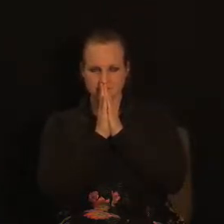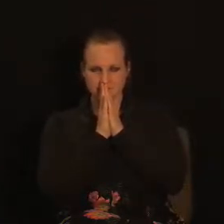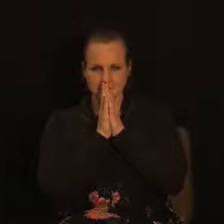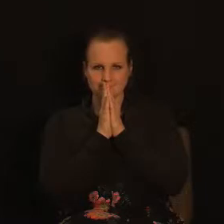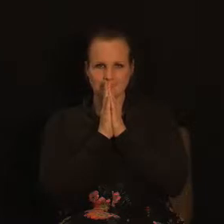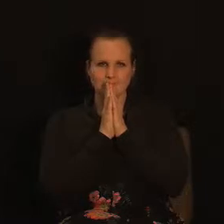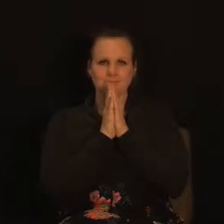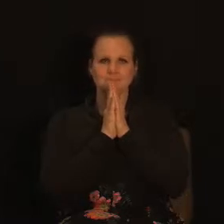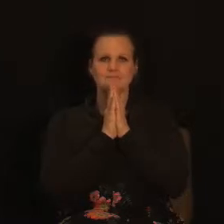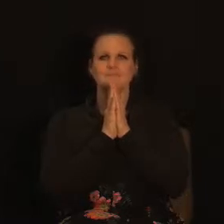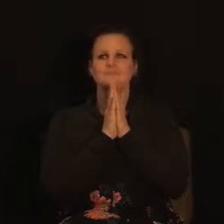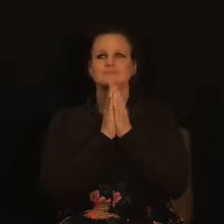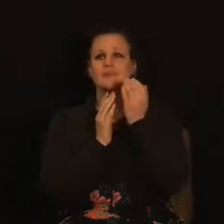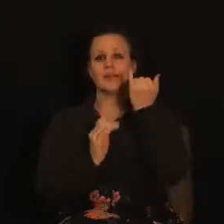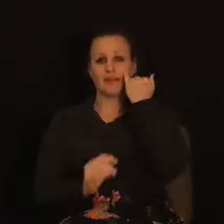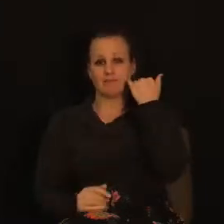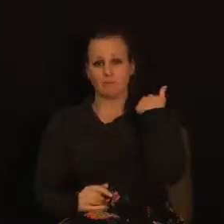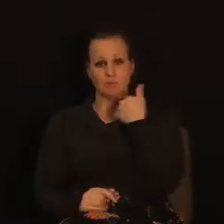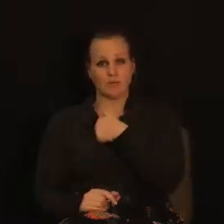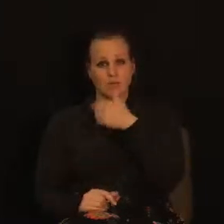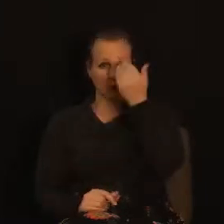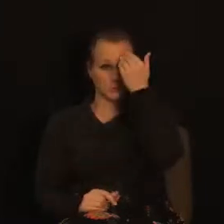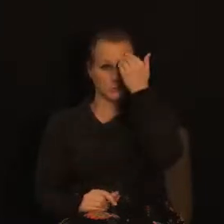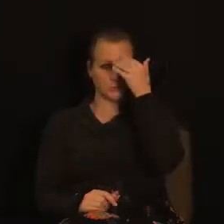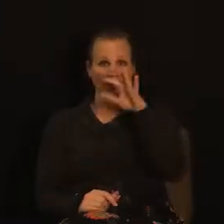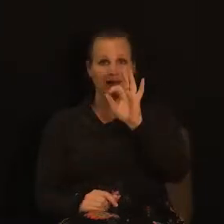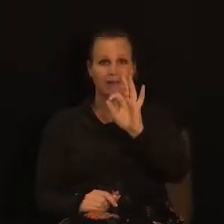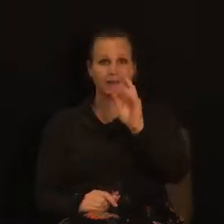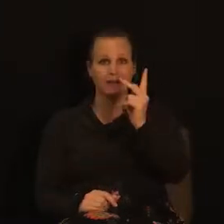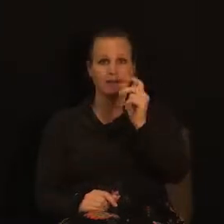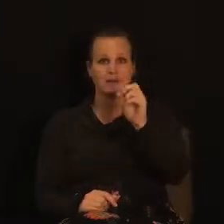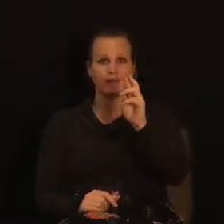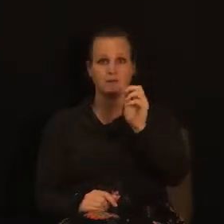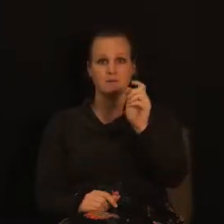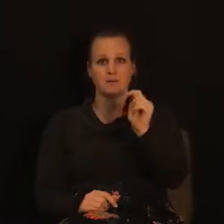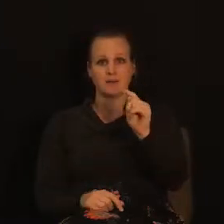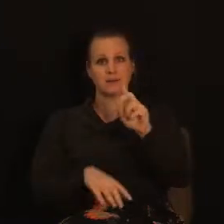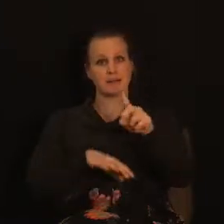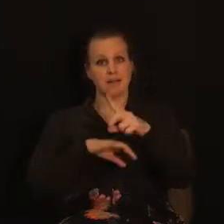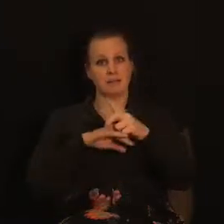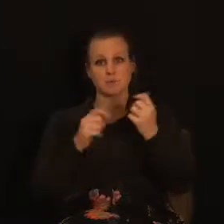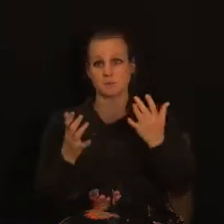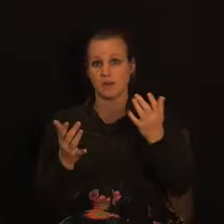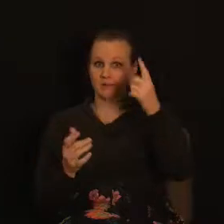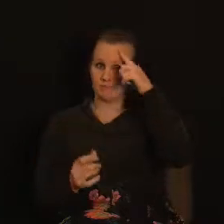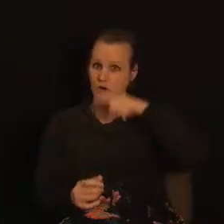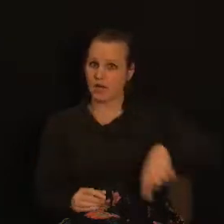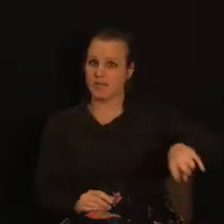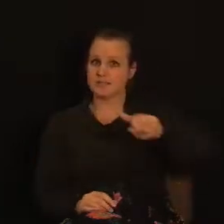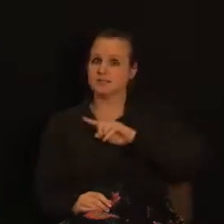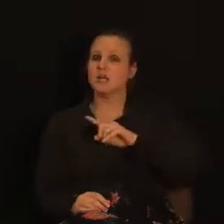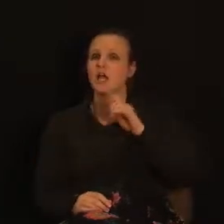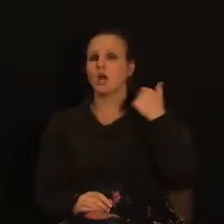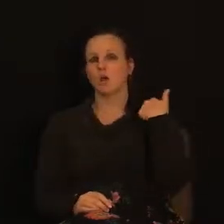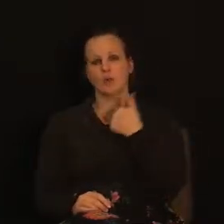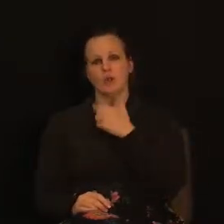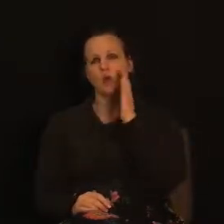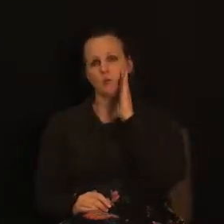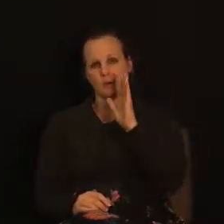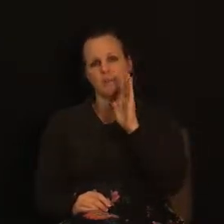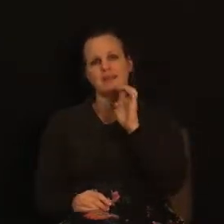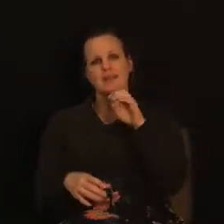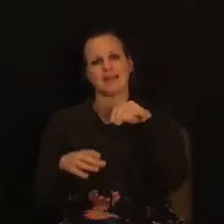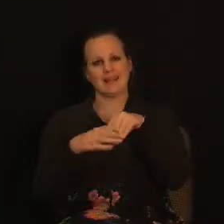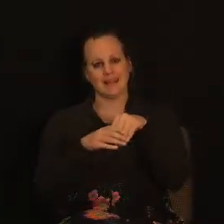If we knew a 9-carat diamond was waiting for us, we would all be in the car on the way to Arkansas. Well, maybe a few of us would